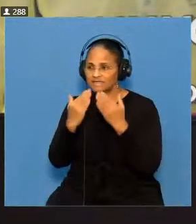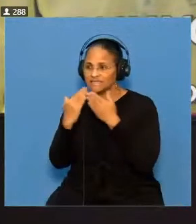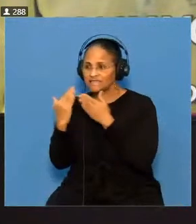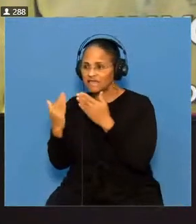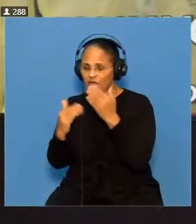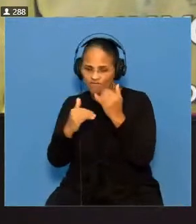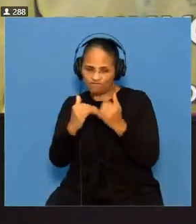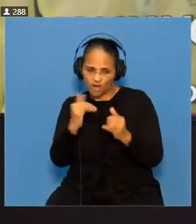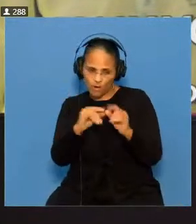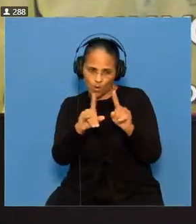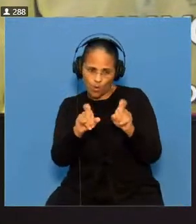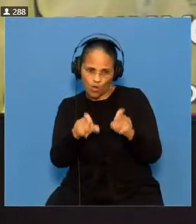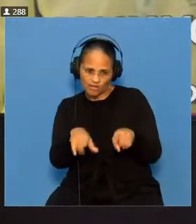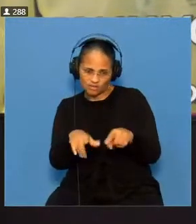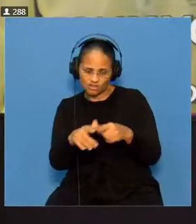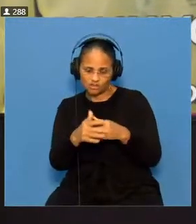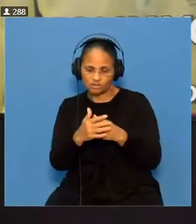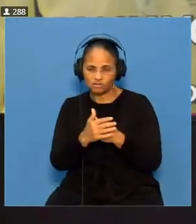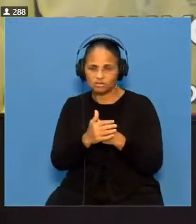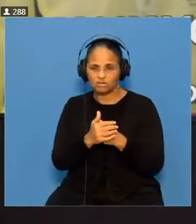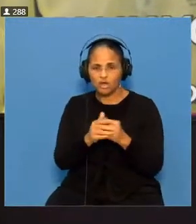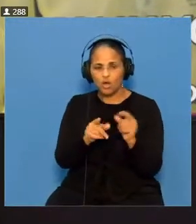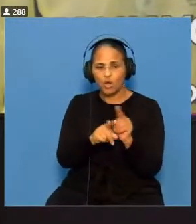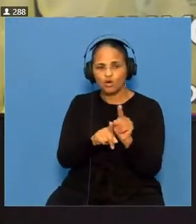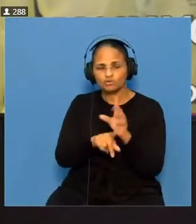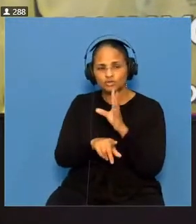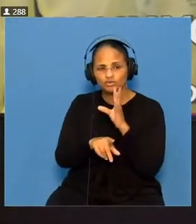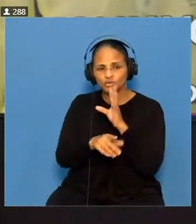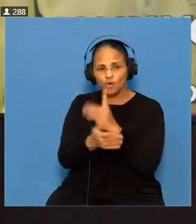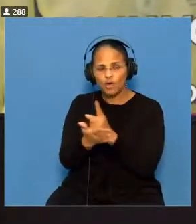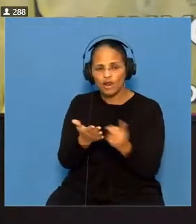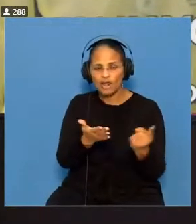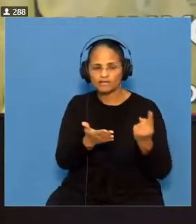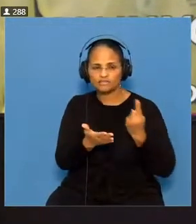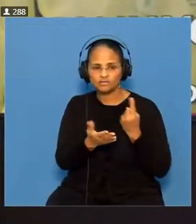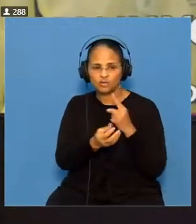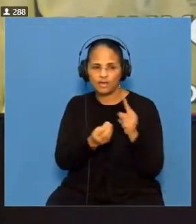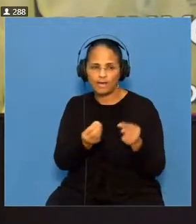one final question, Minister. There was also talk last week about